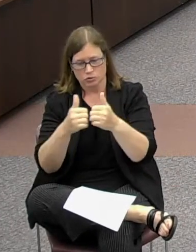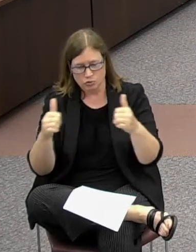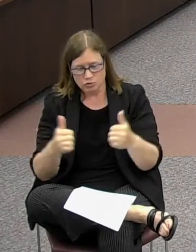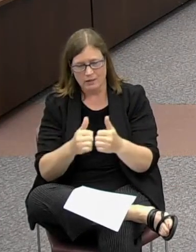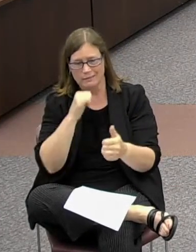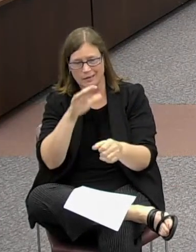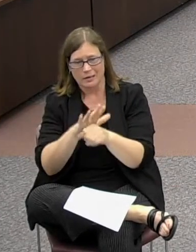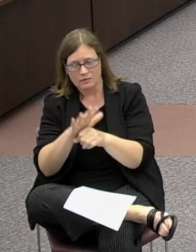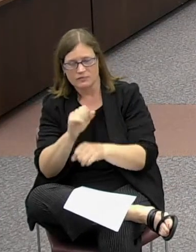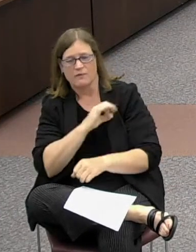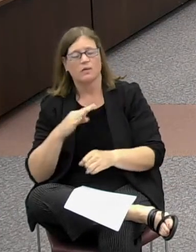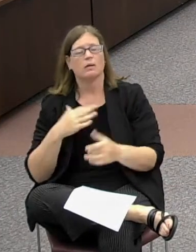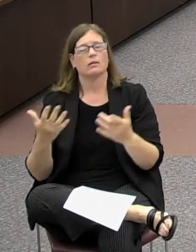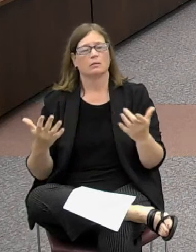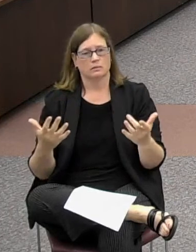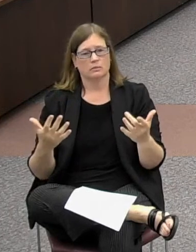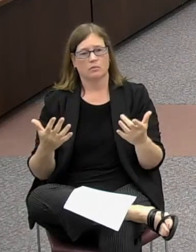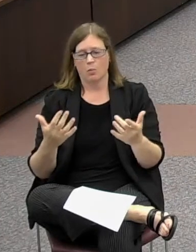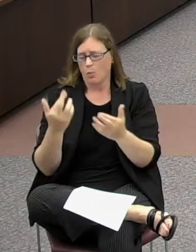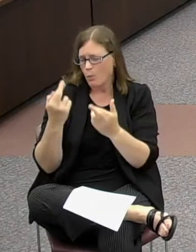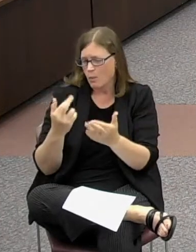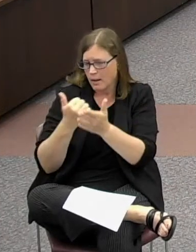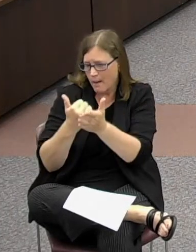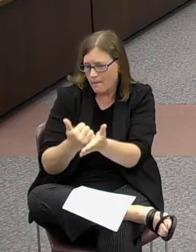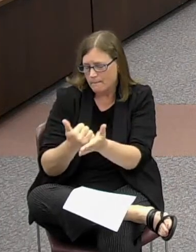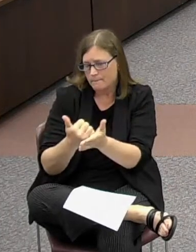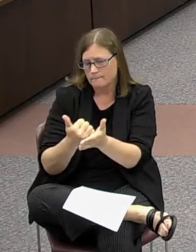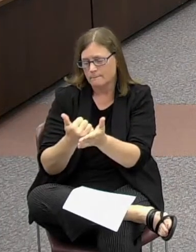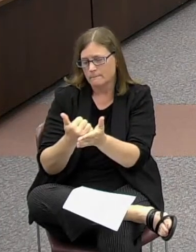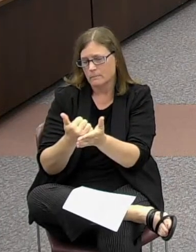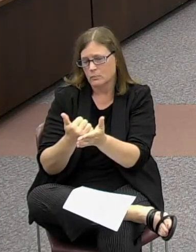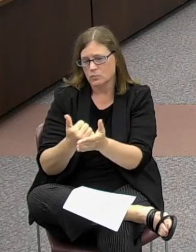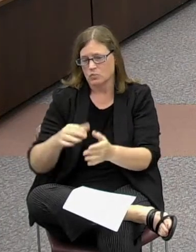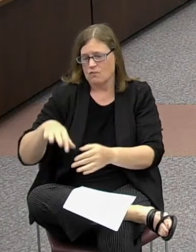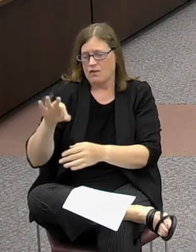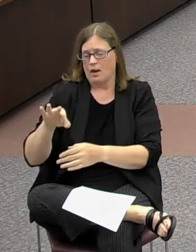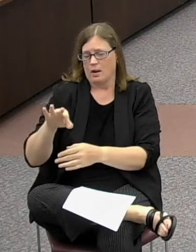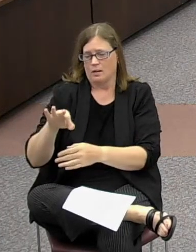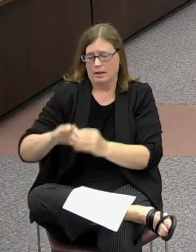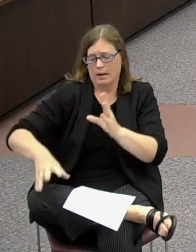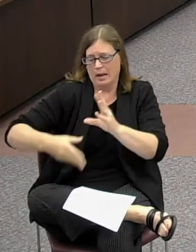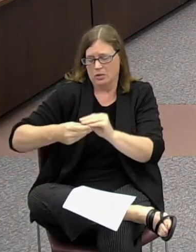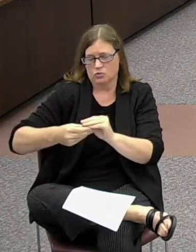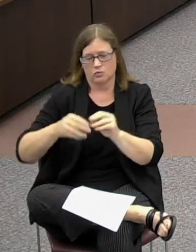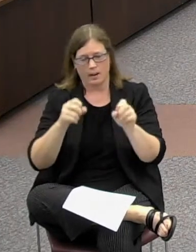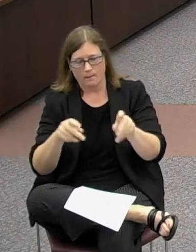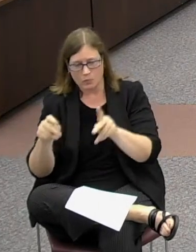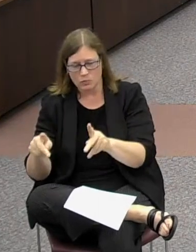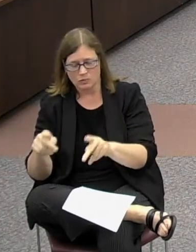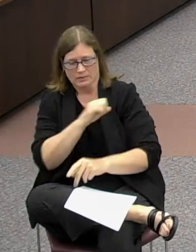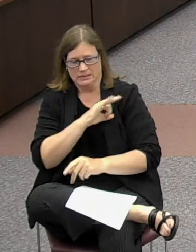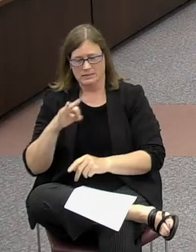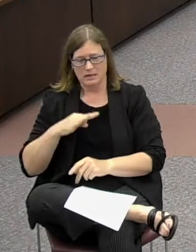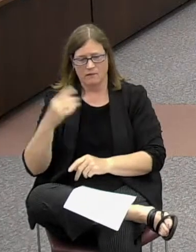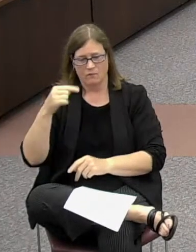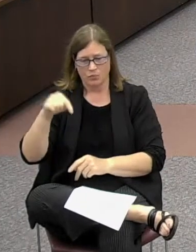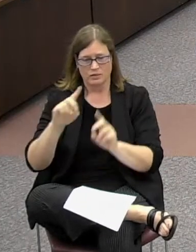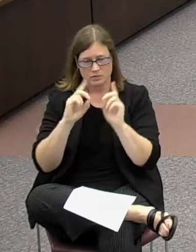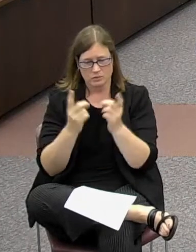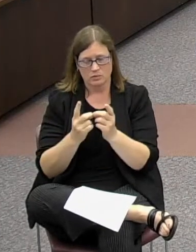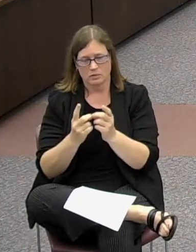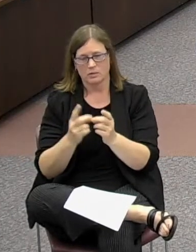And so, again, hopefully this will help you all to find additional opportunities of staff for the district as we